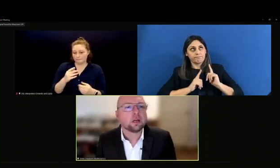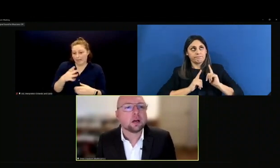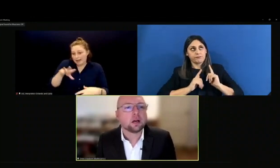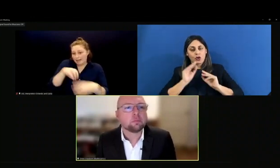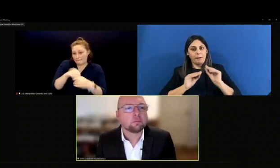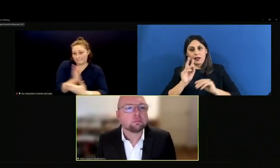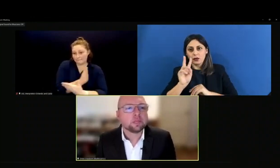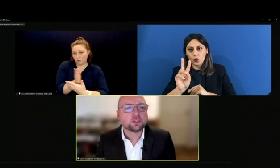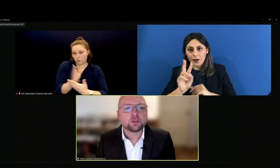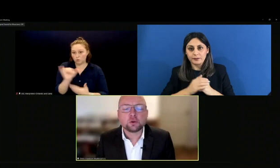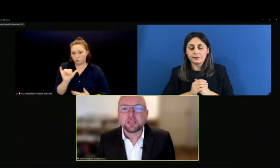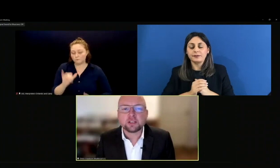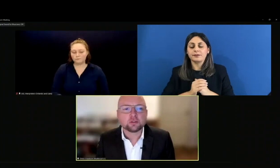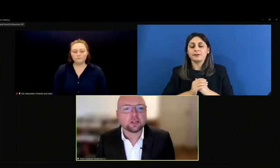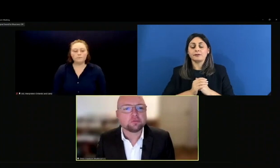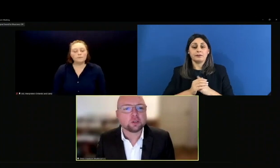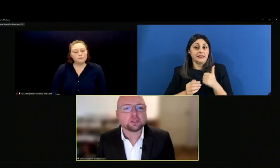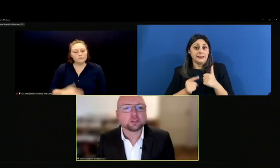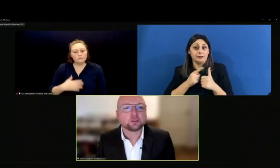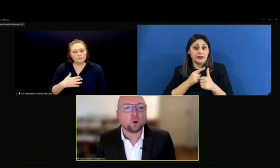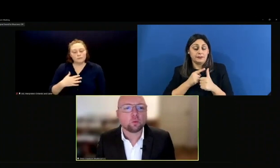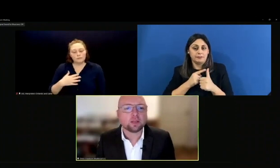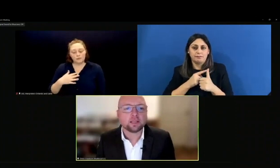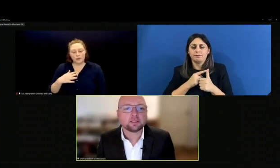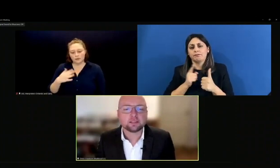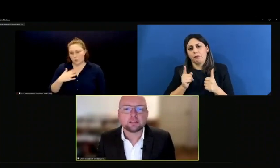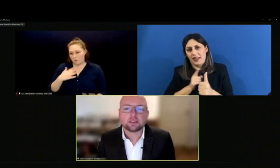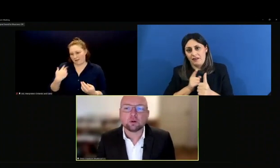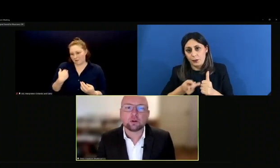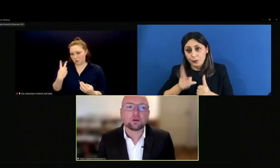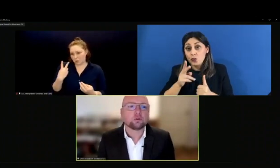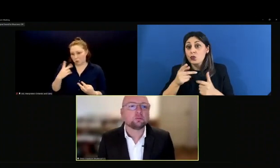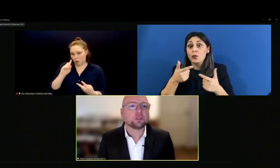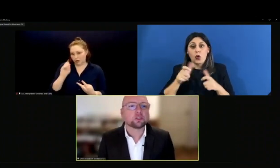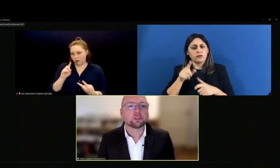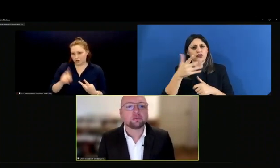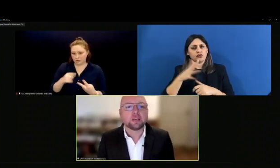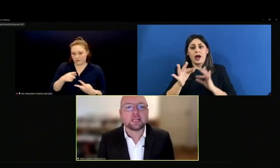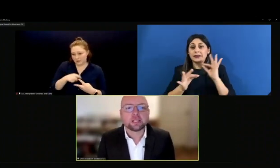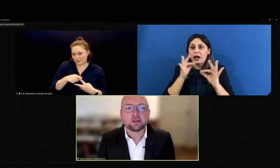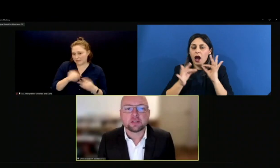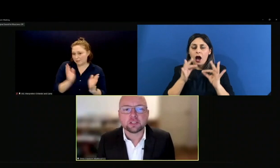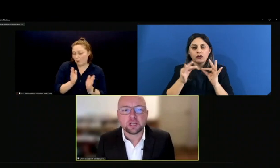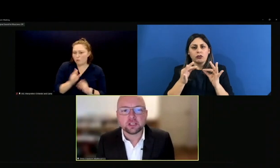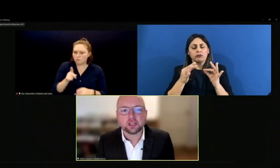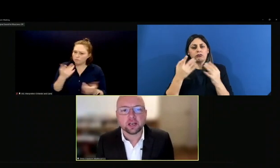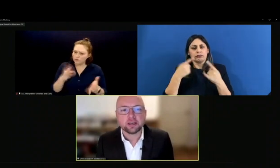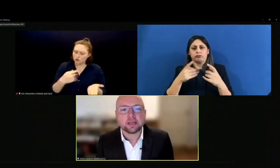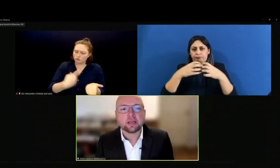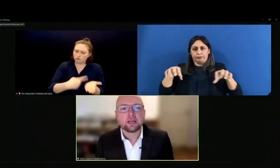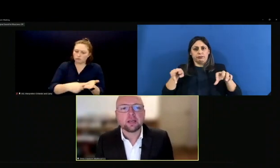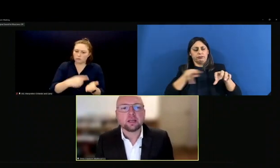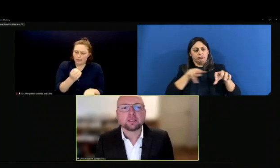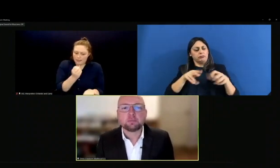This leads to two questions, really. The first is a small one, and that is that although you discuss the validity of this distinction